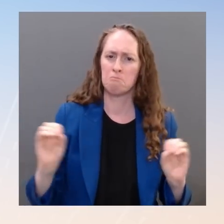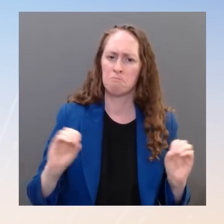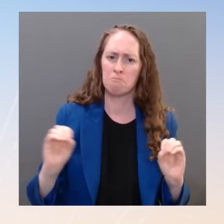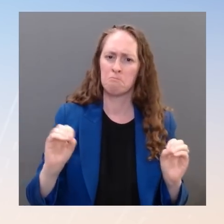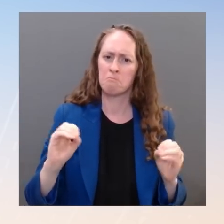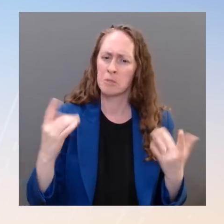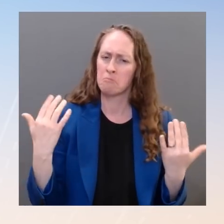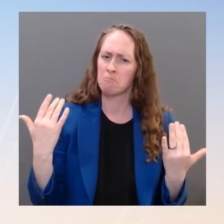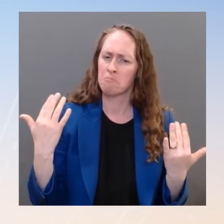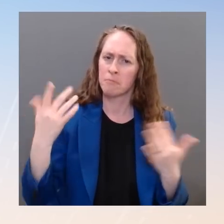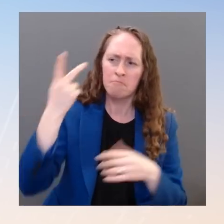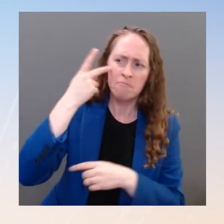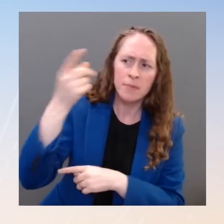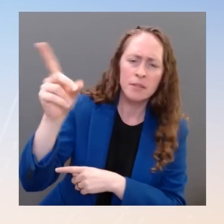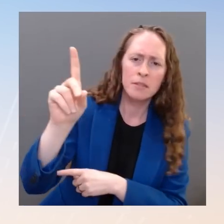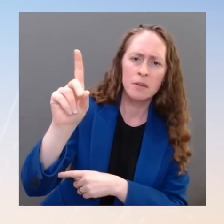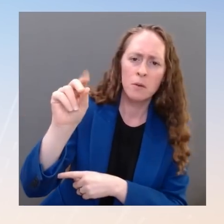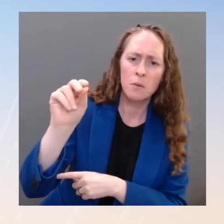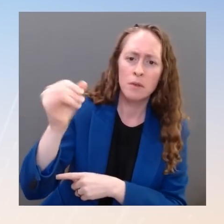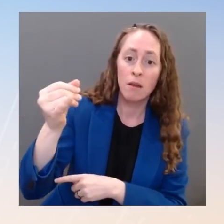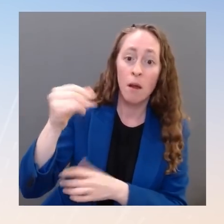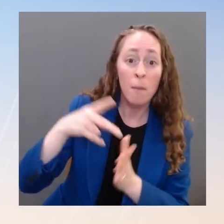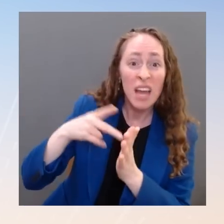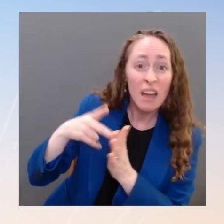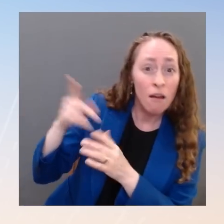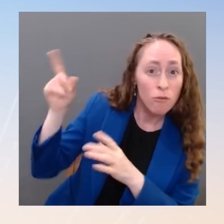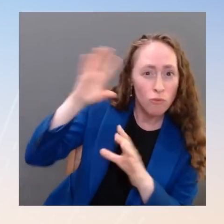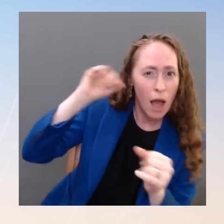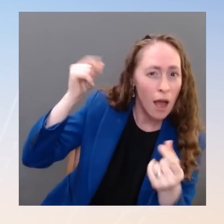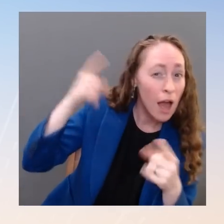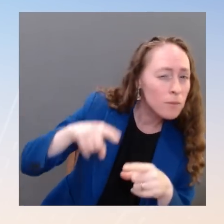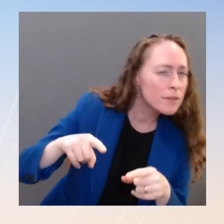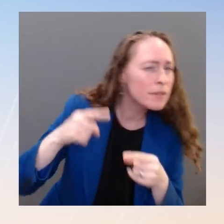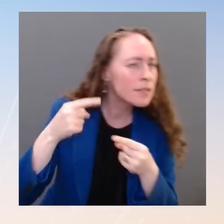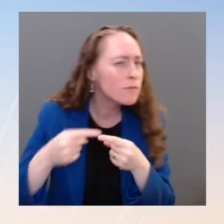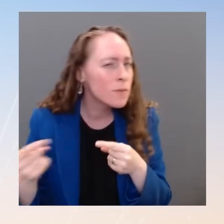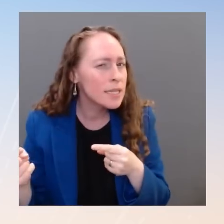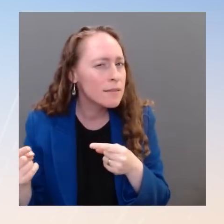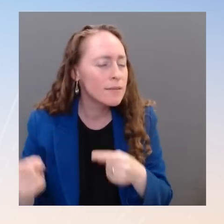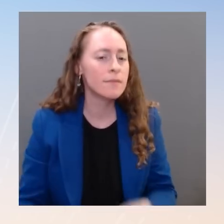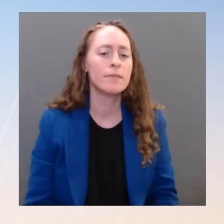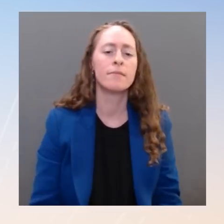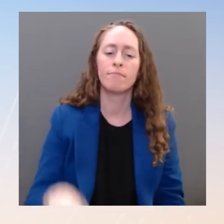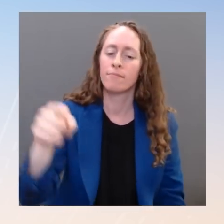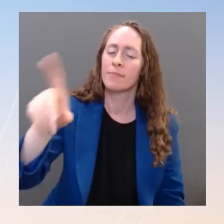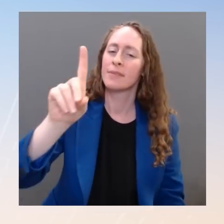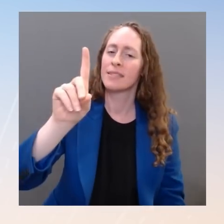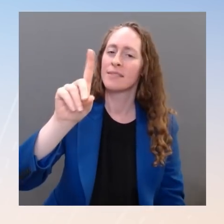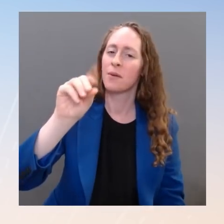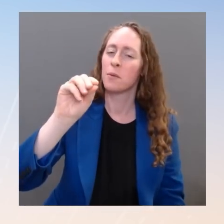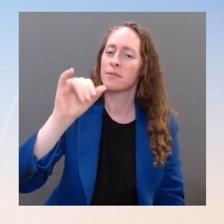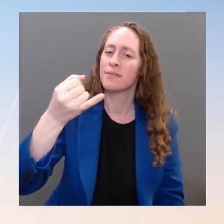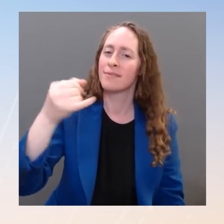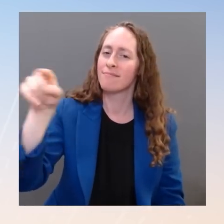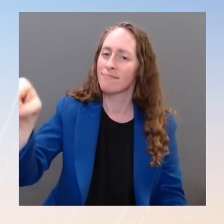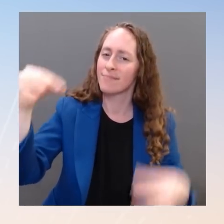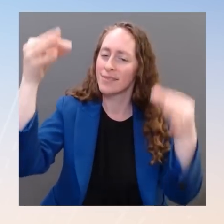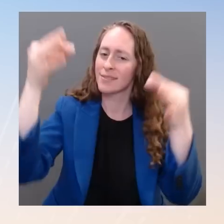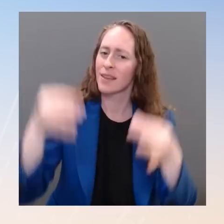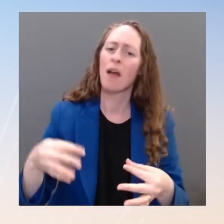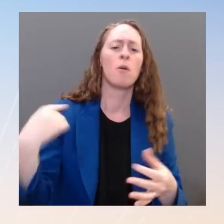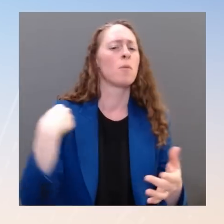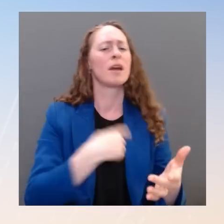Department of Justice to look at this. The president has talked about how he would, the authority is given to the CDC to make a decision about when the